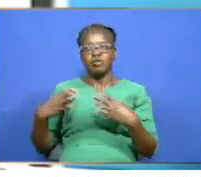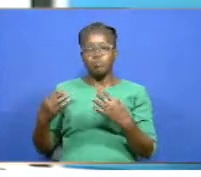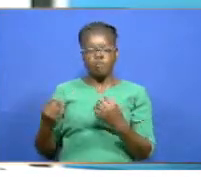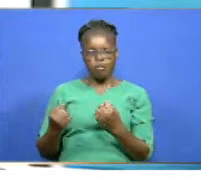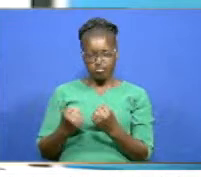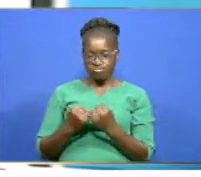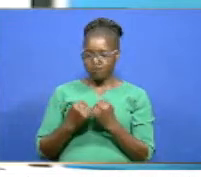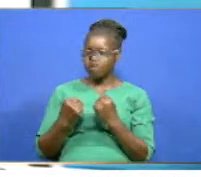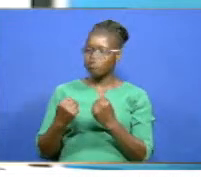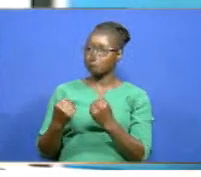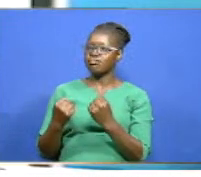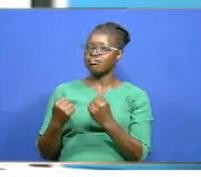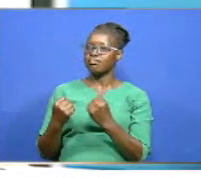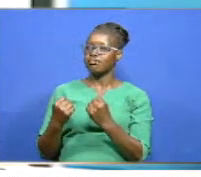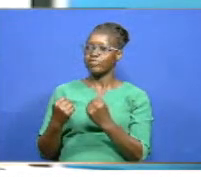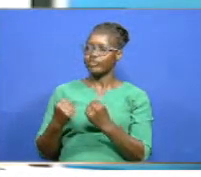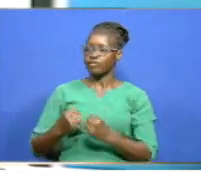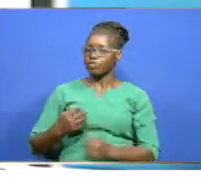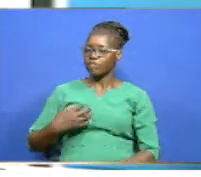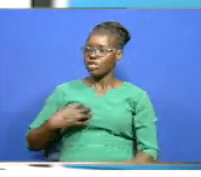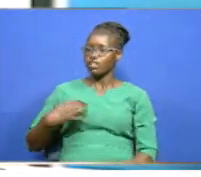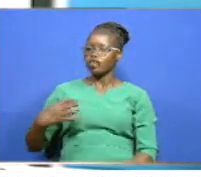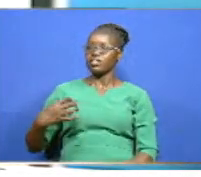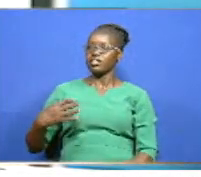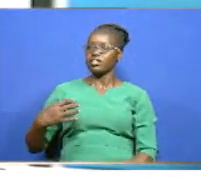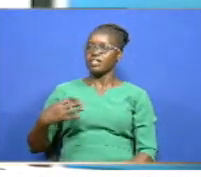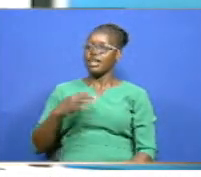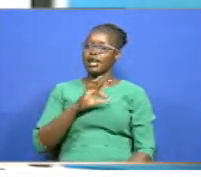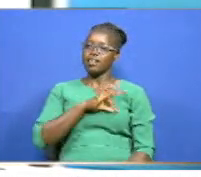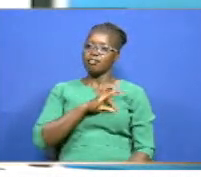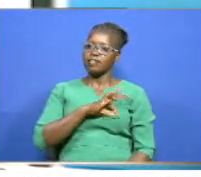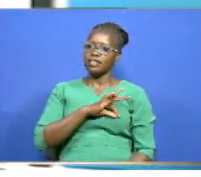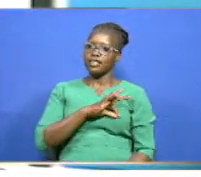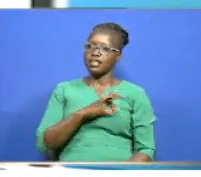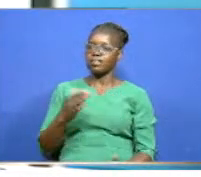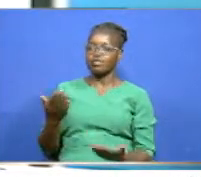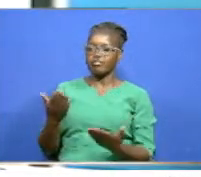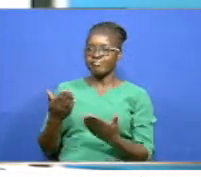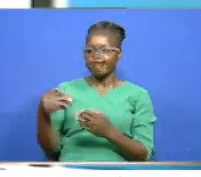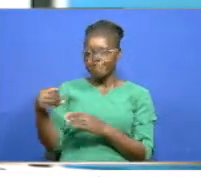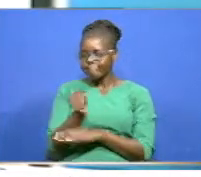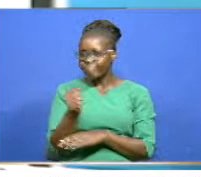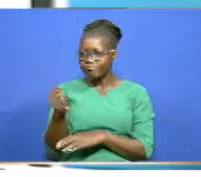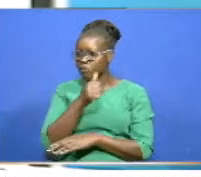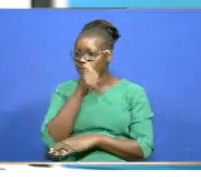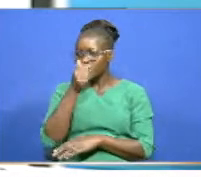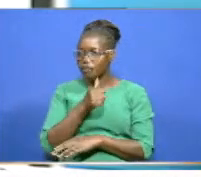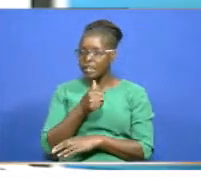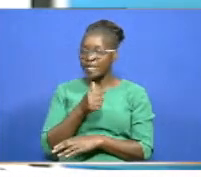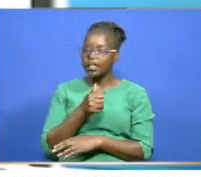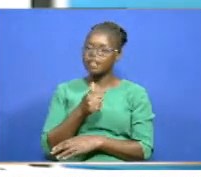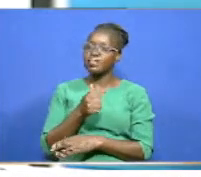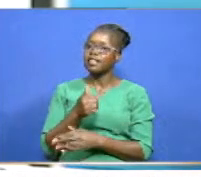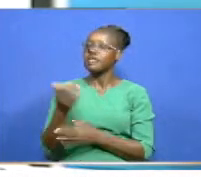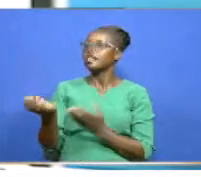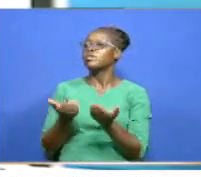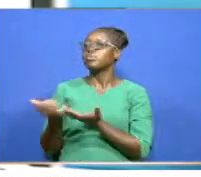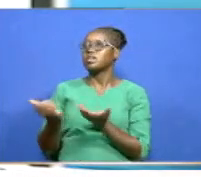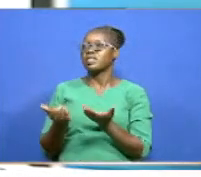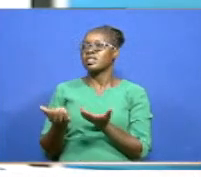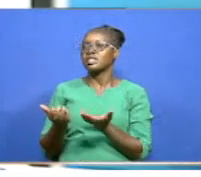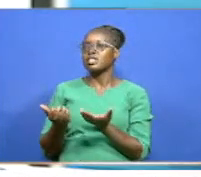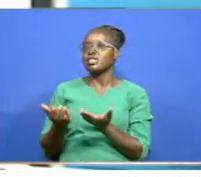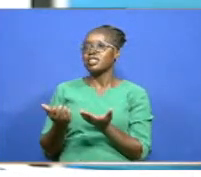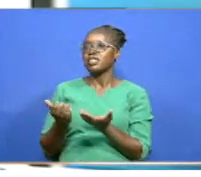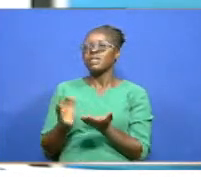taking advantage and, you know, just channeling some of those vaccine into private entities, then make money with them, which will in the long run taint